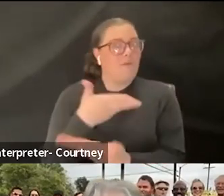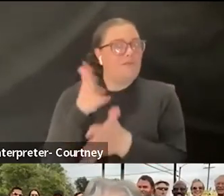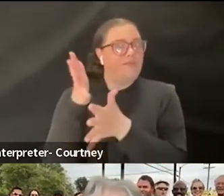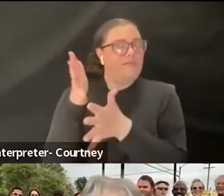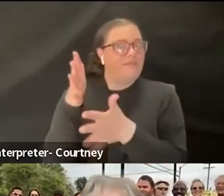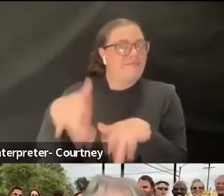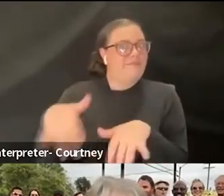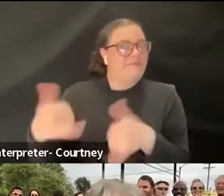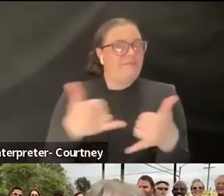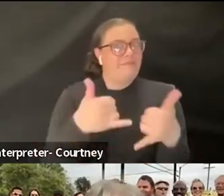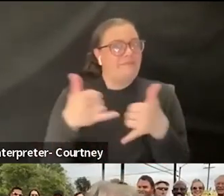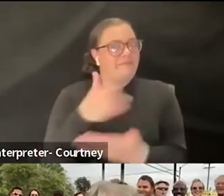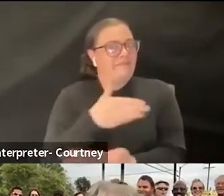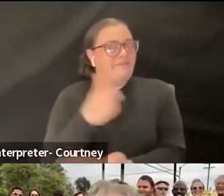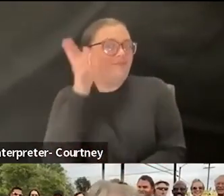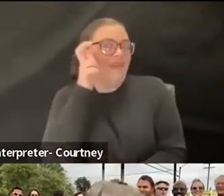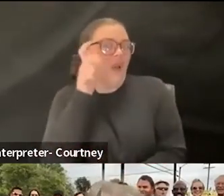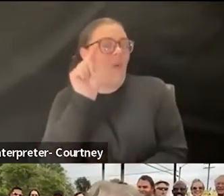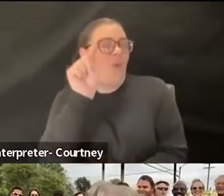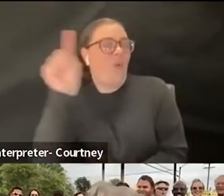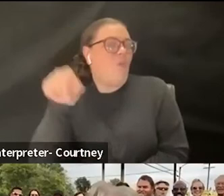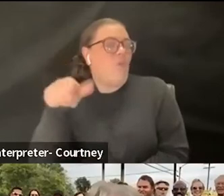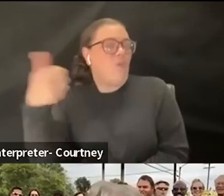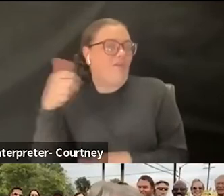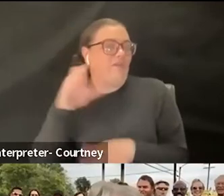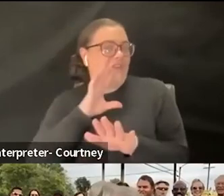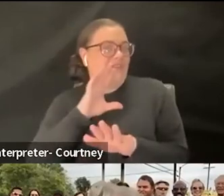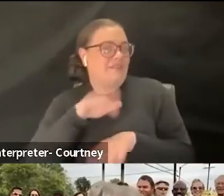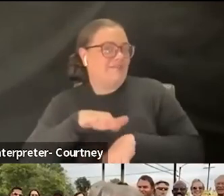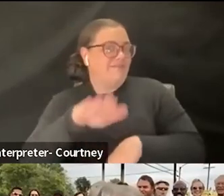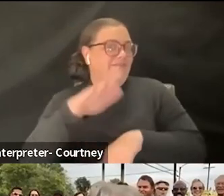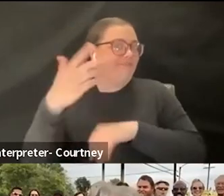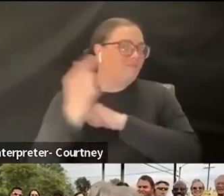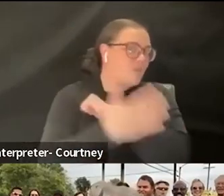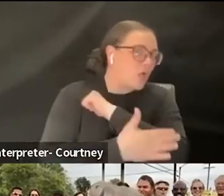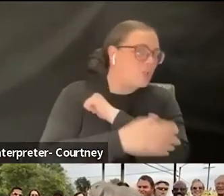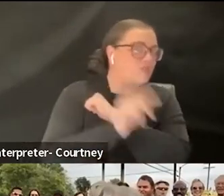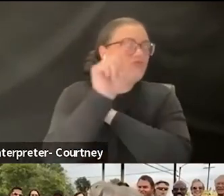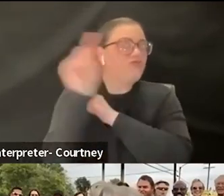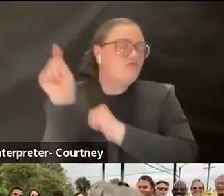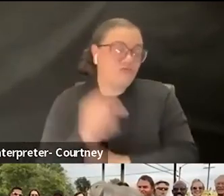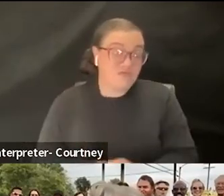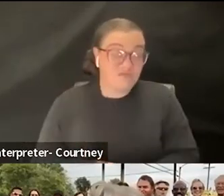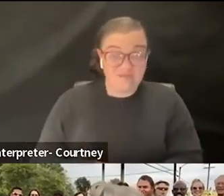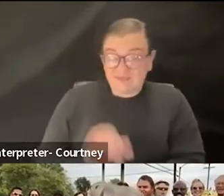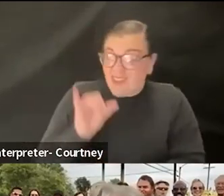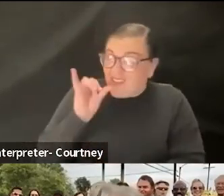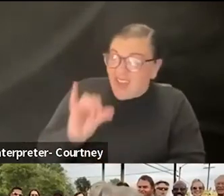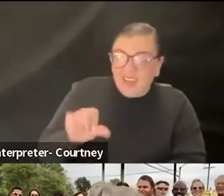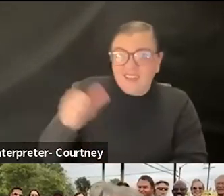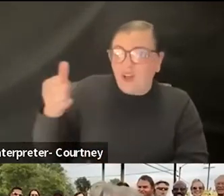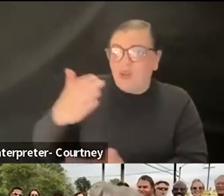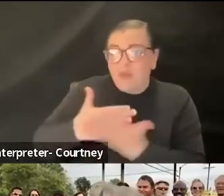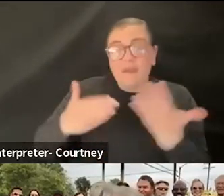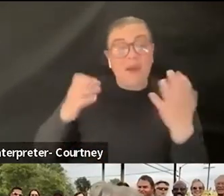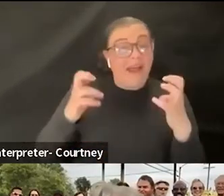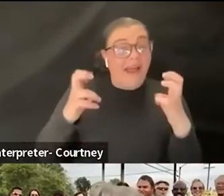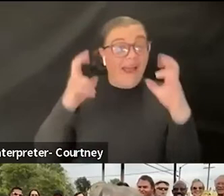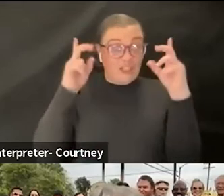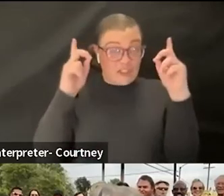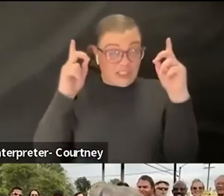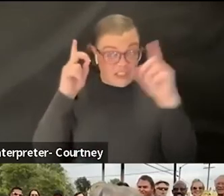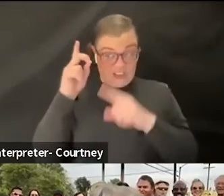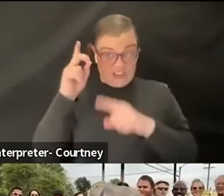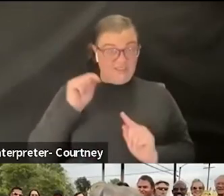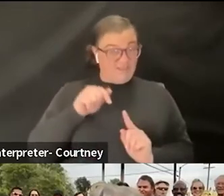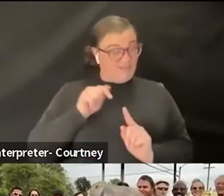to say is education, letting people know exactly what's going on in this industry, because it's like the wild, it's